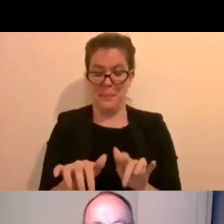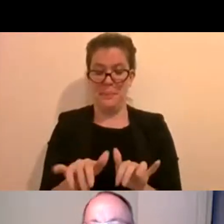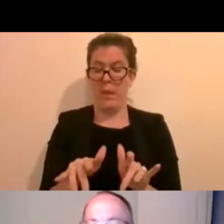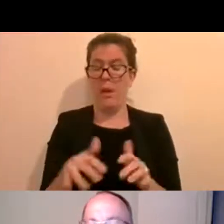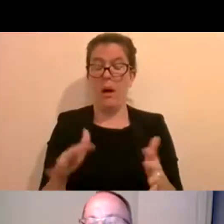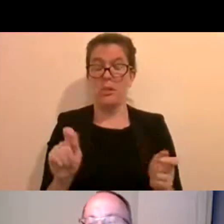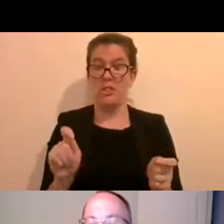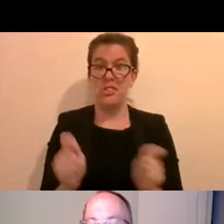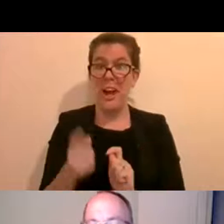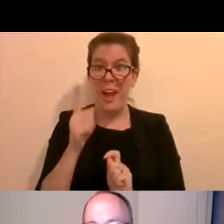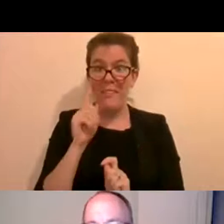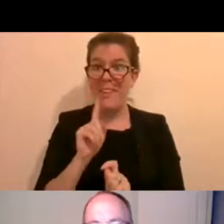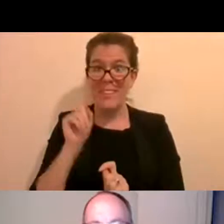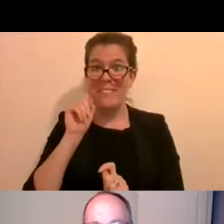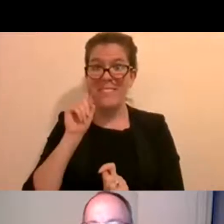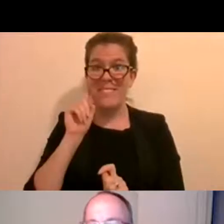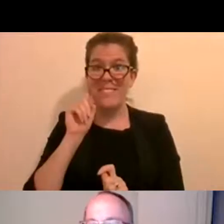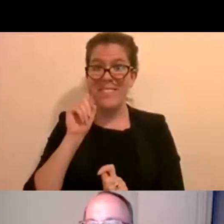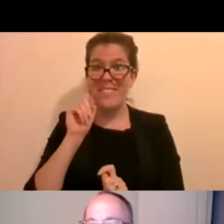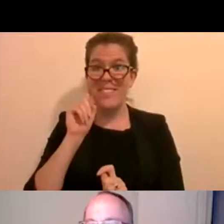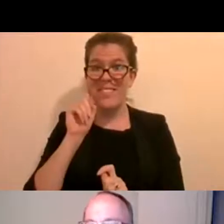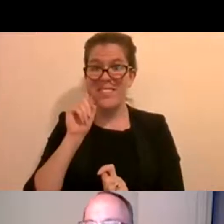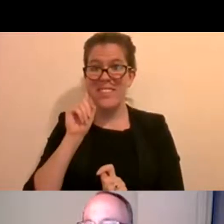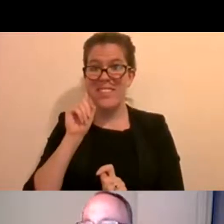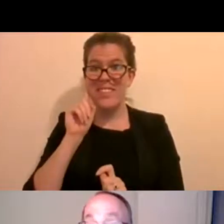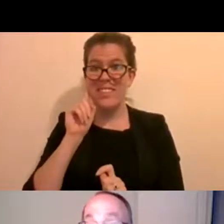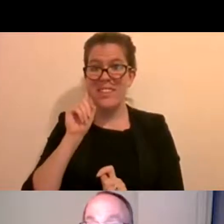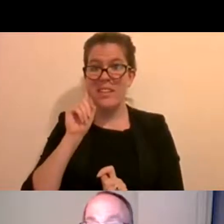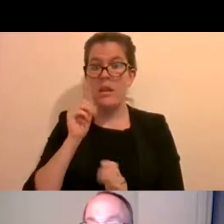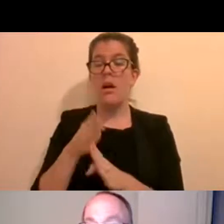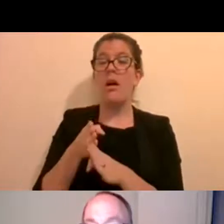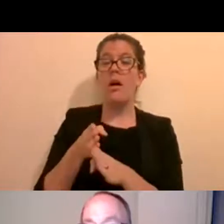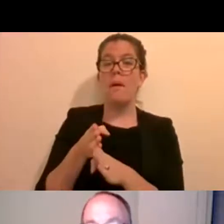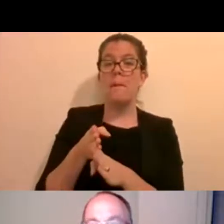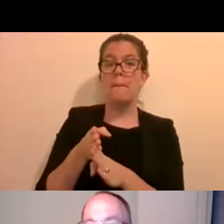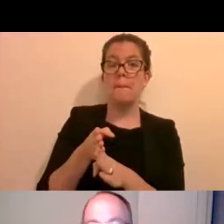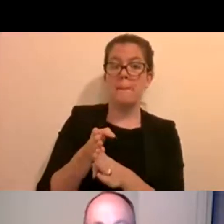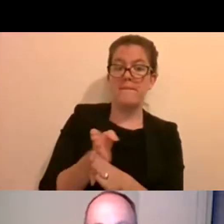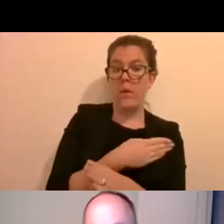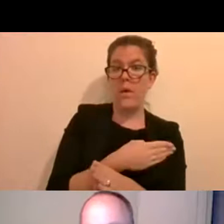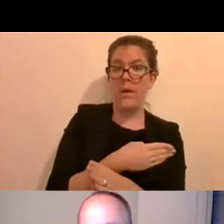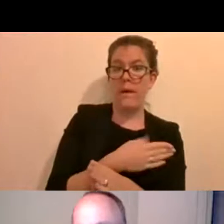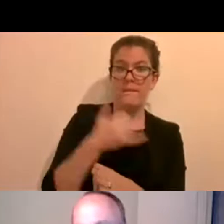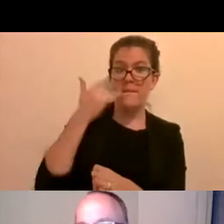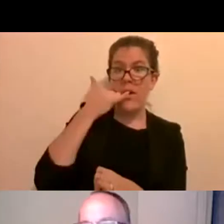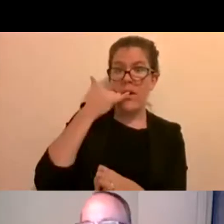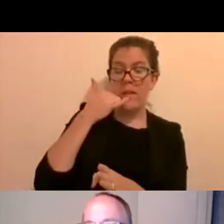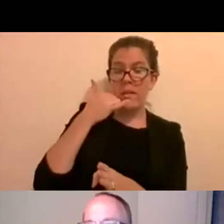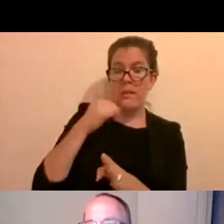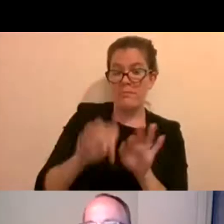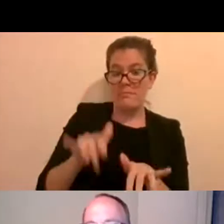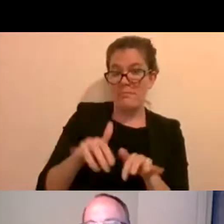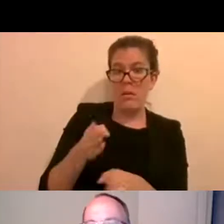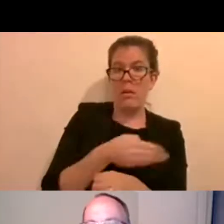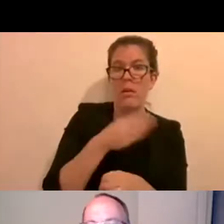it used to be very common if you were deaf to leave your front door unlocked so that if any of your deaf friends came over, they could come in and get your attention.